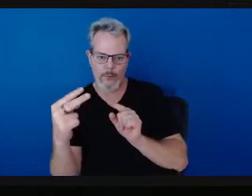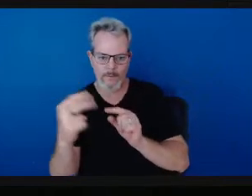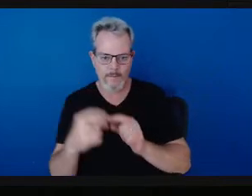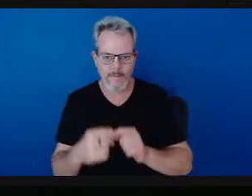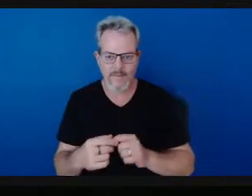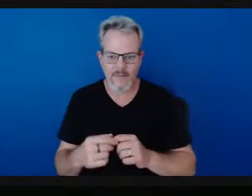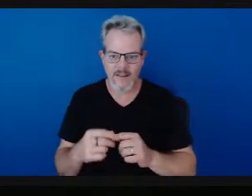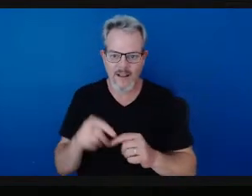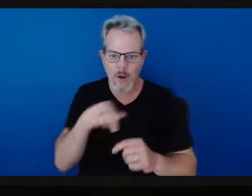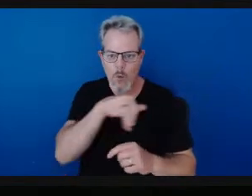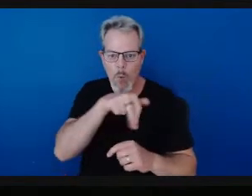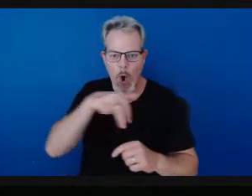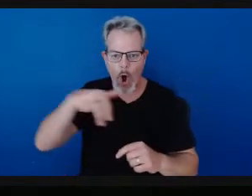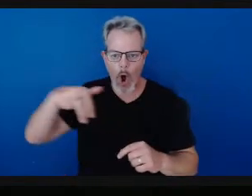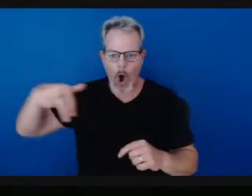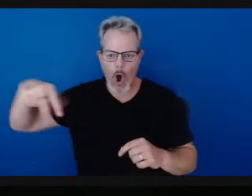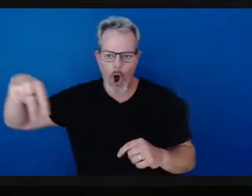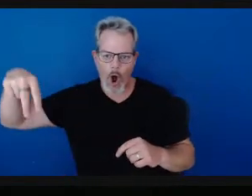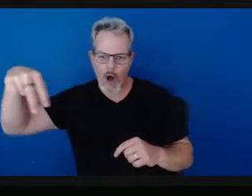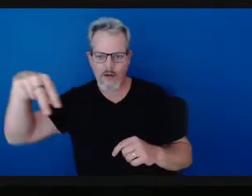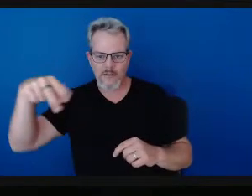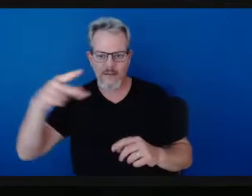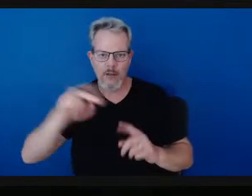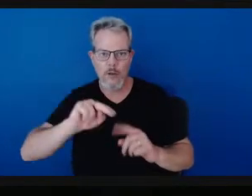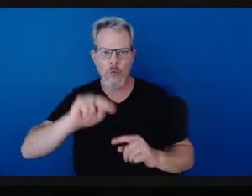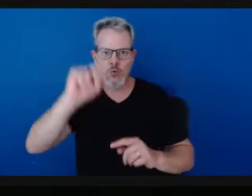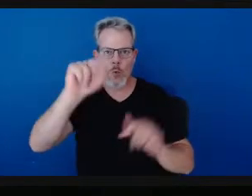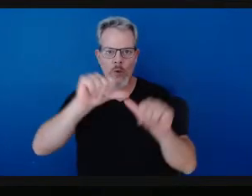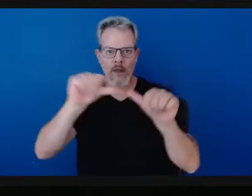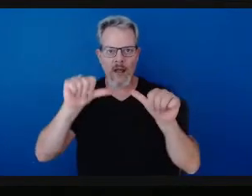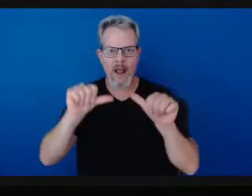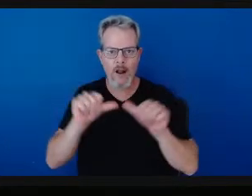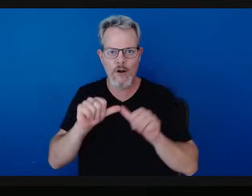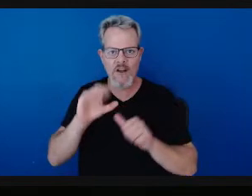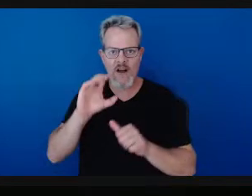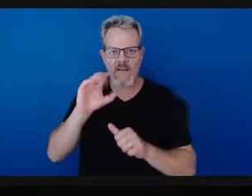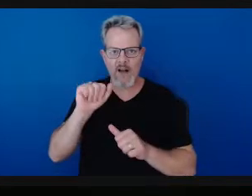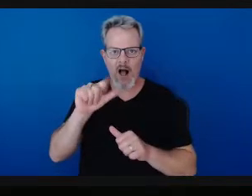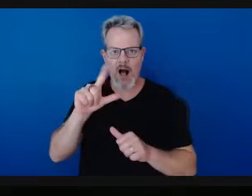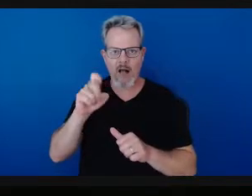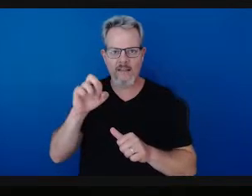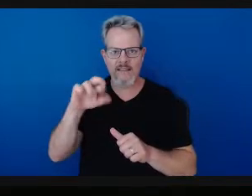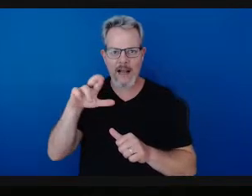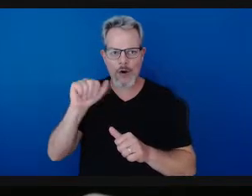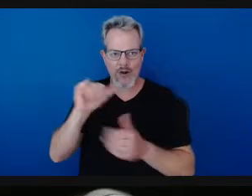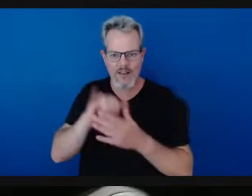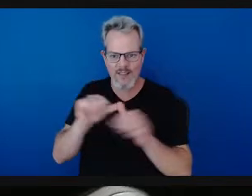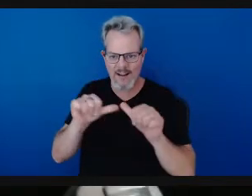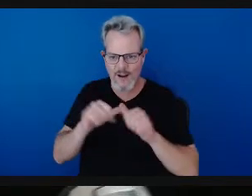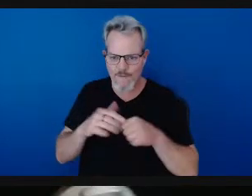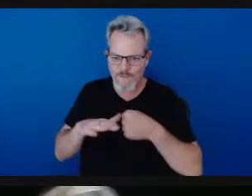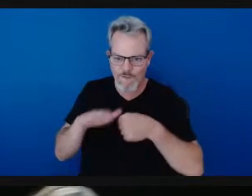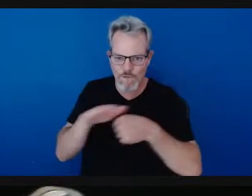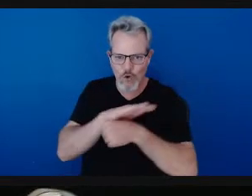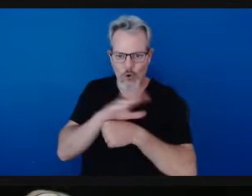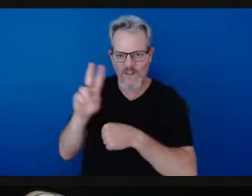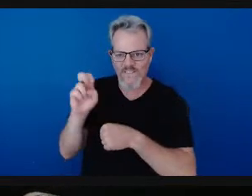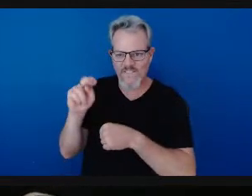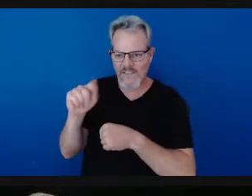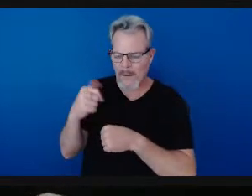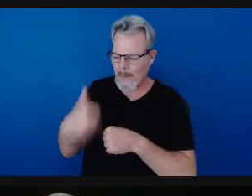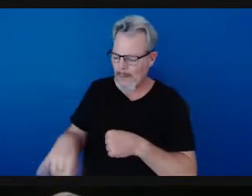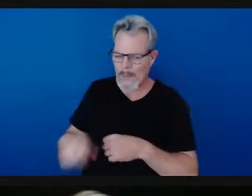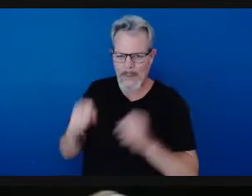working her way to the north side of the caldera to get these more expansive views where you can see the full vent in there as well, and